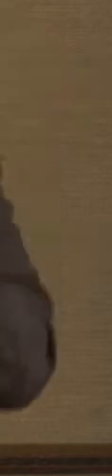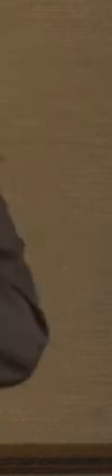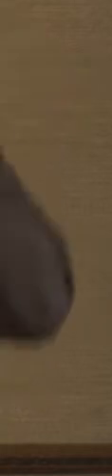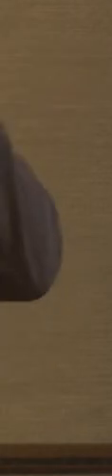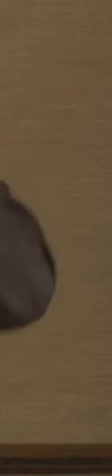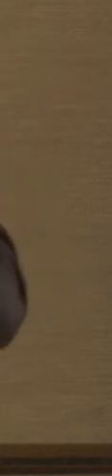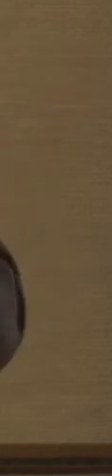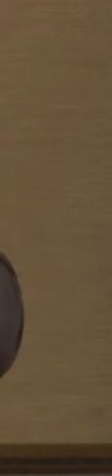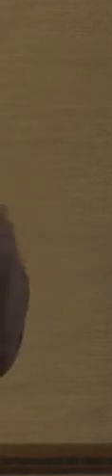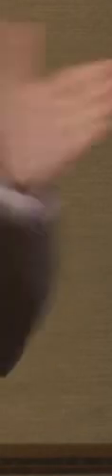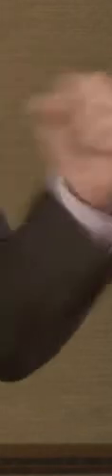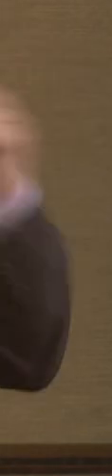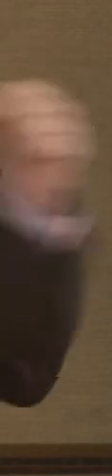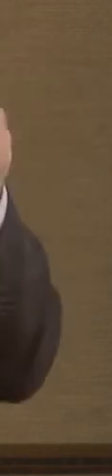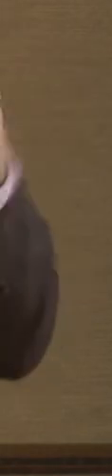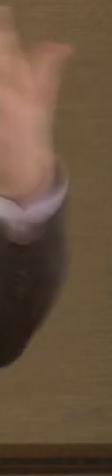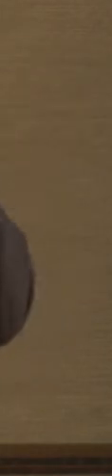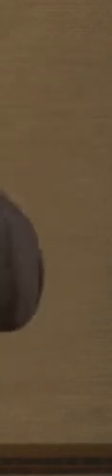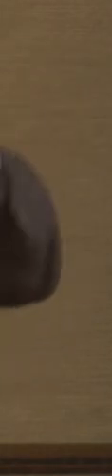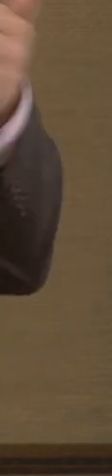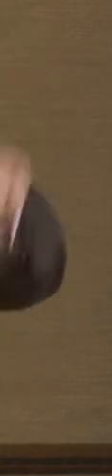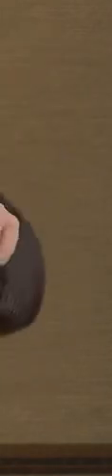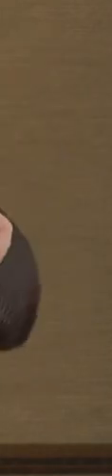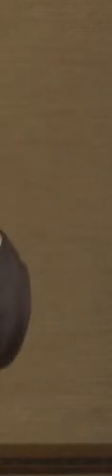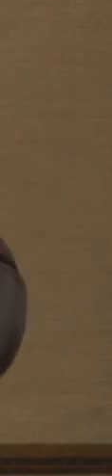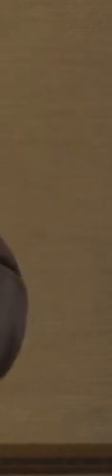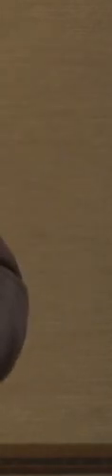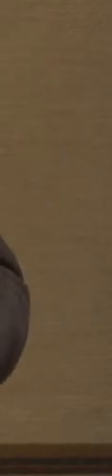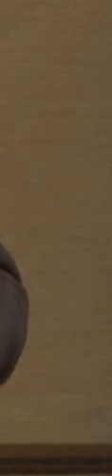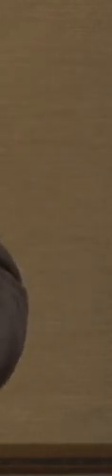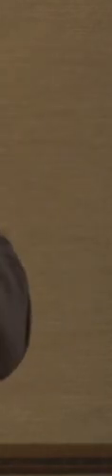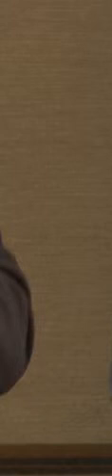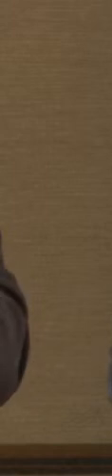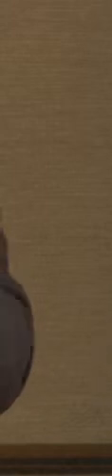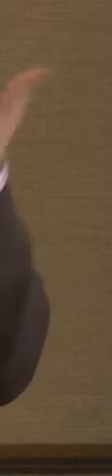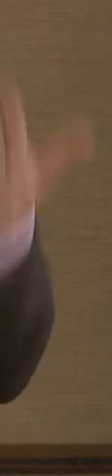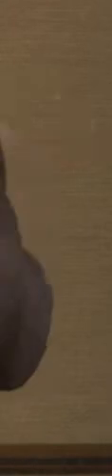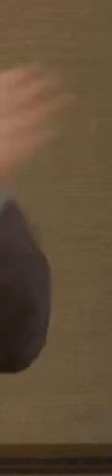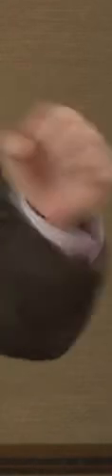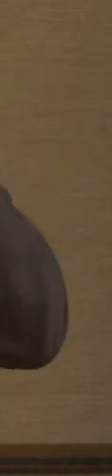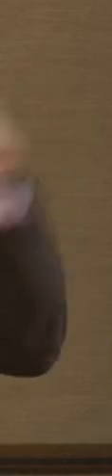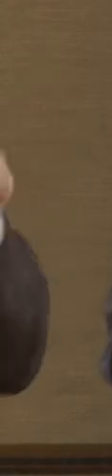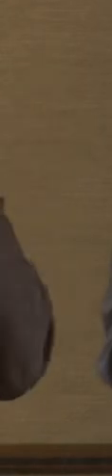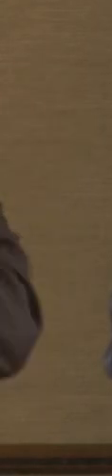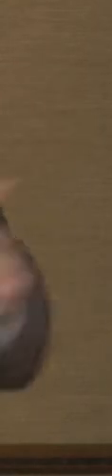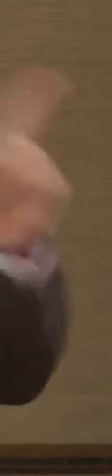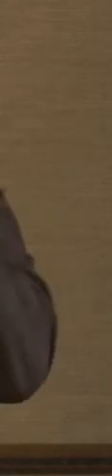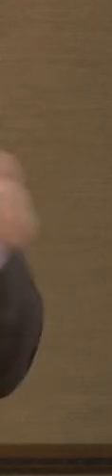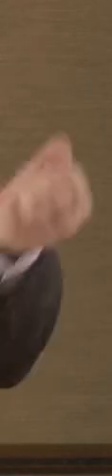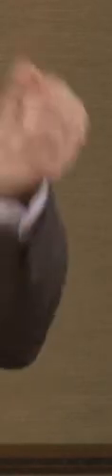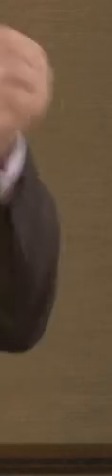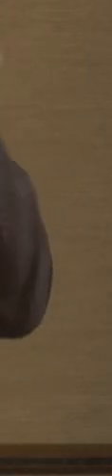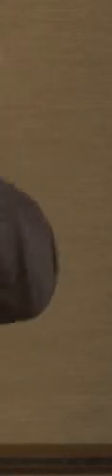services is taking place is a changing environment for the public service at the moment, as many of you will